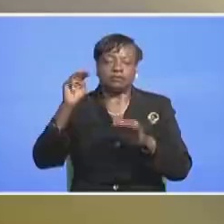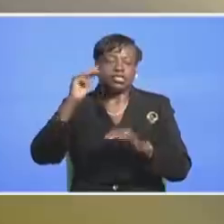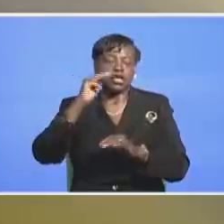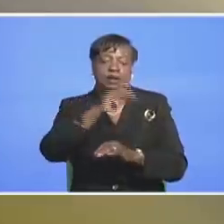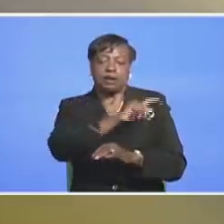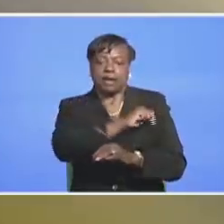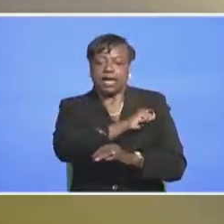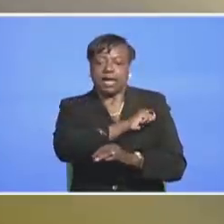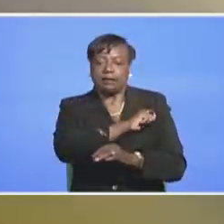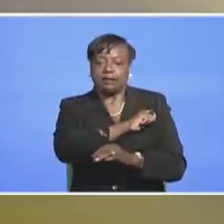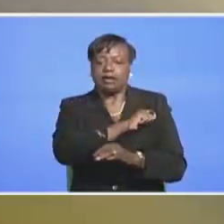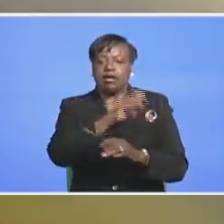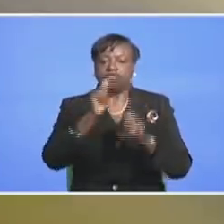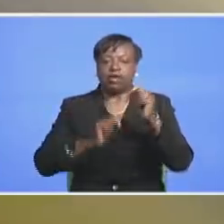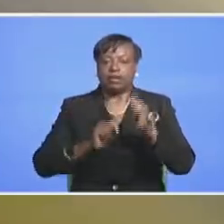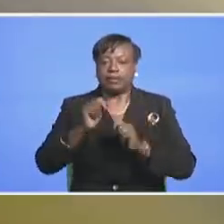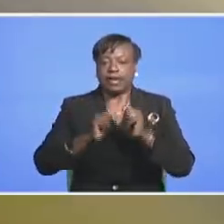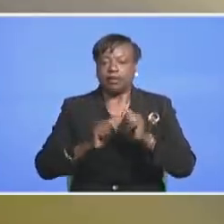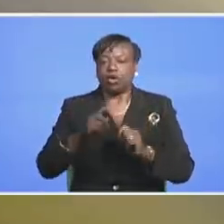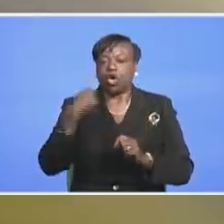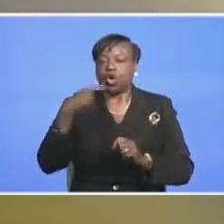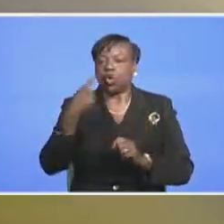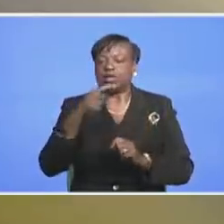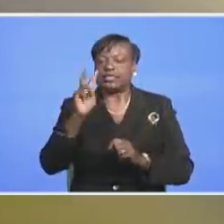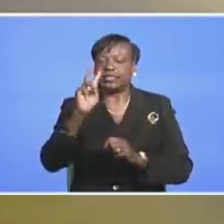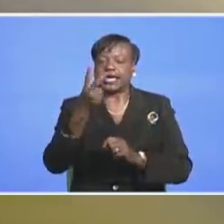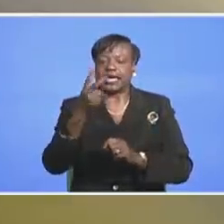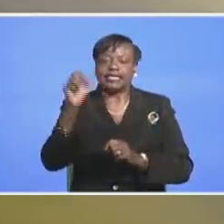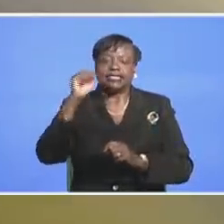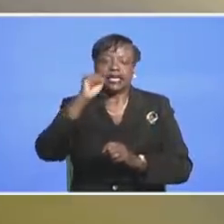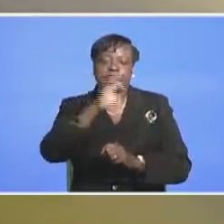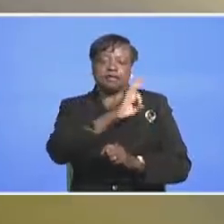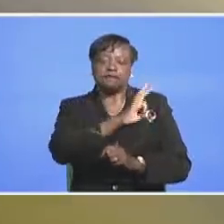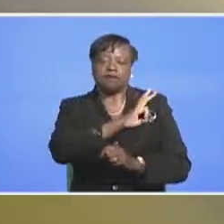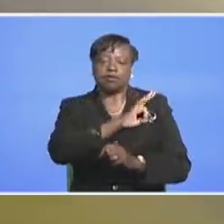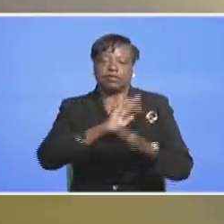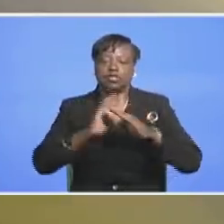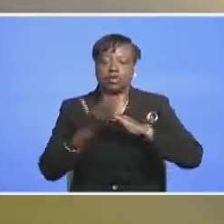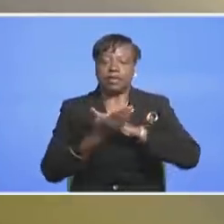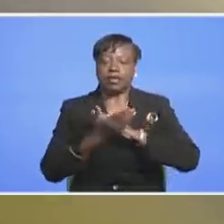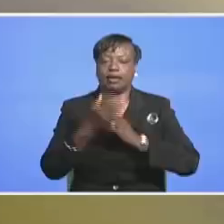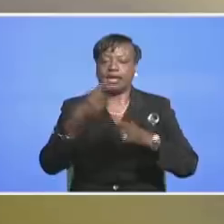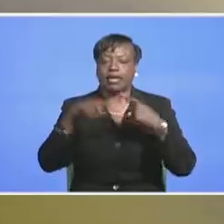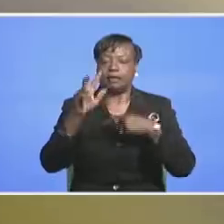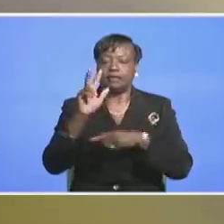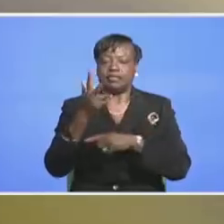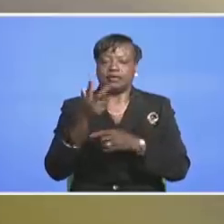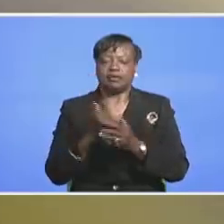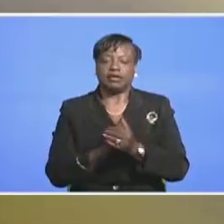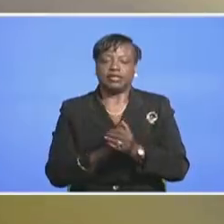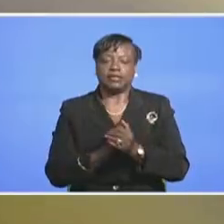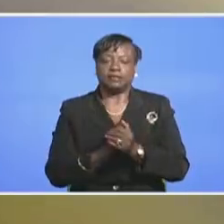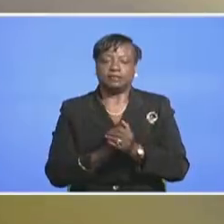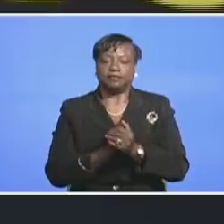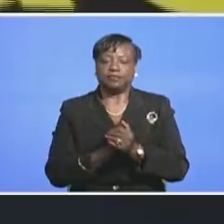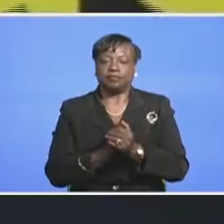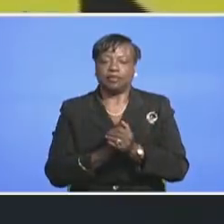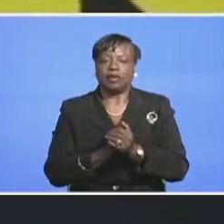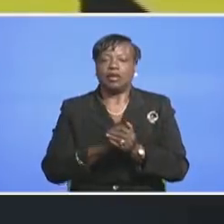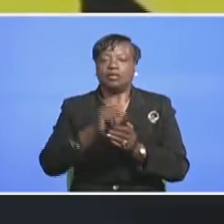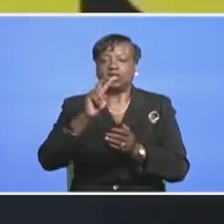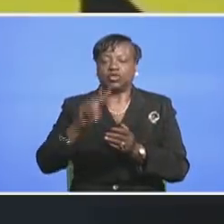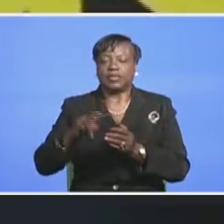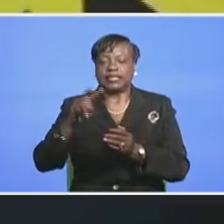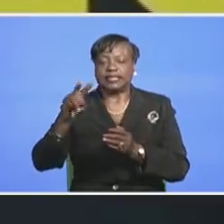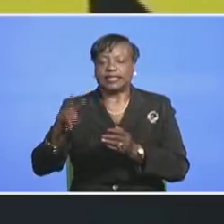Trinidad and Tobago, who was second, and Sasha Lee Forbes of Jamaica came in third. Dipping below the 20 seconds barrier to